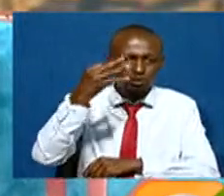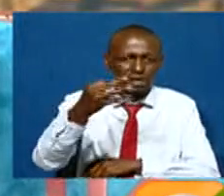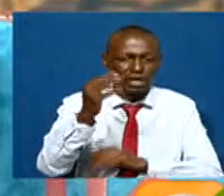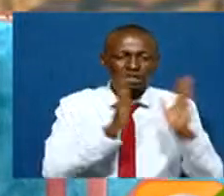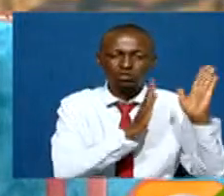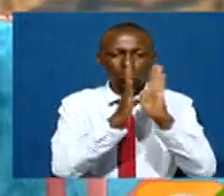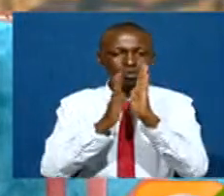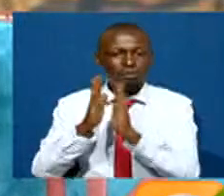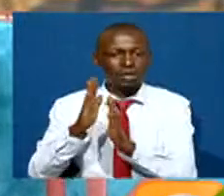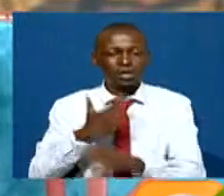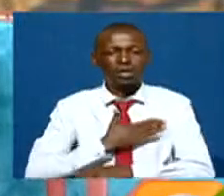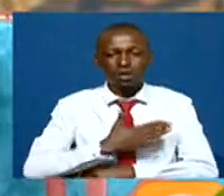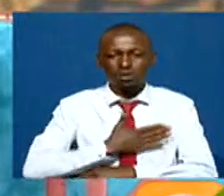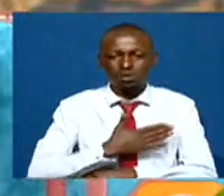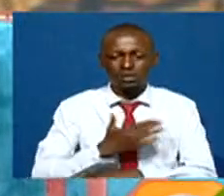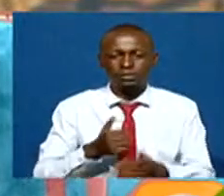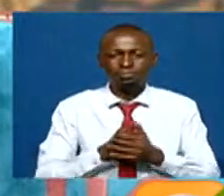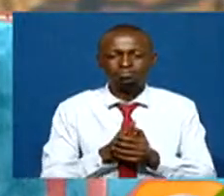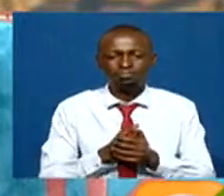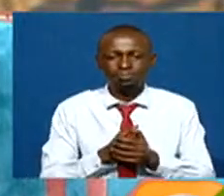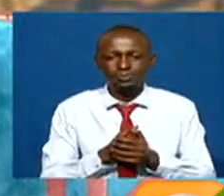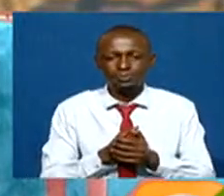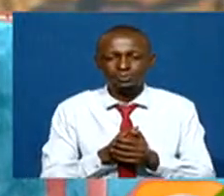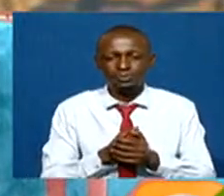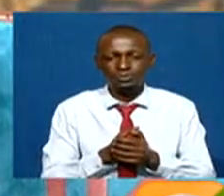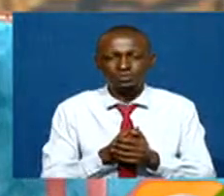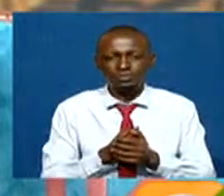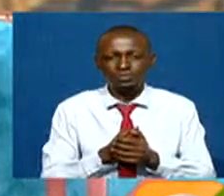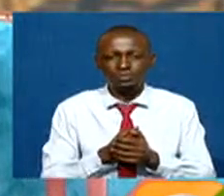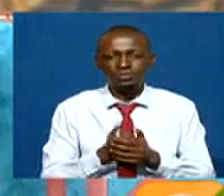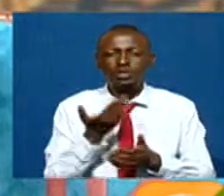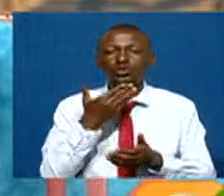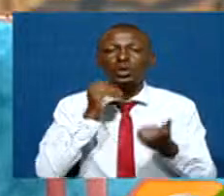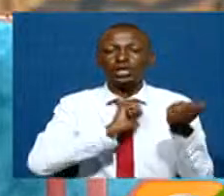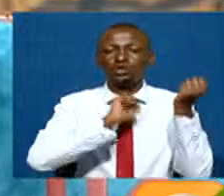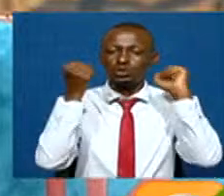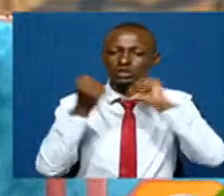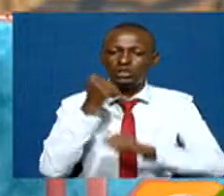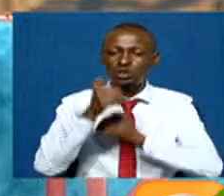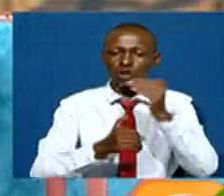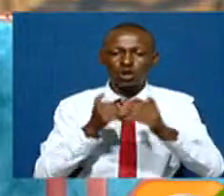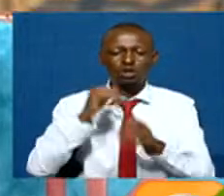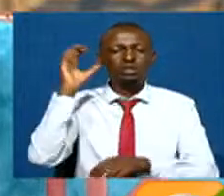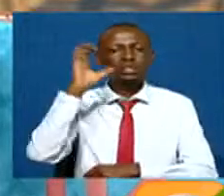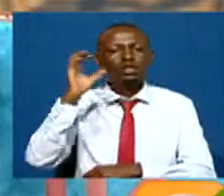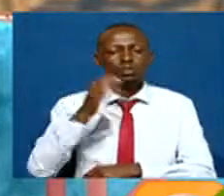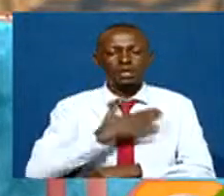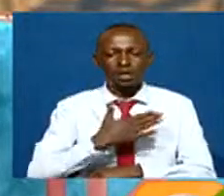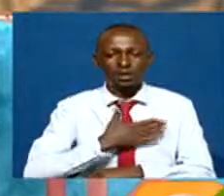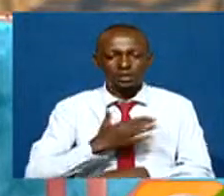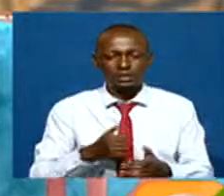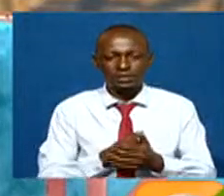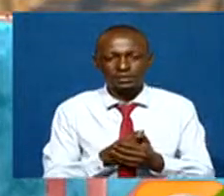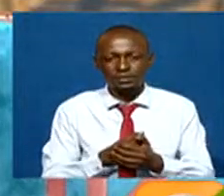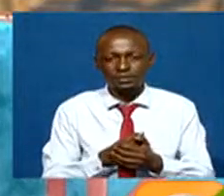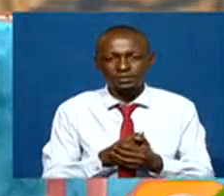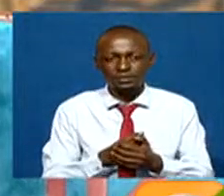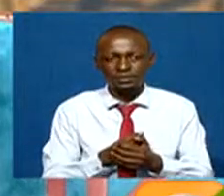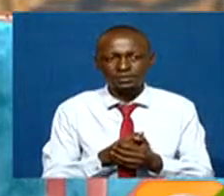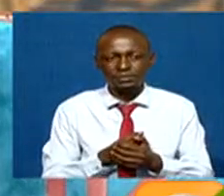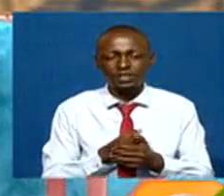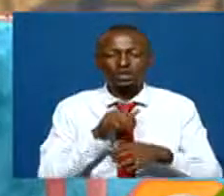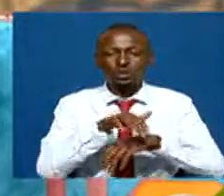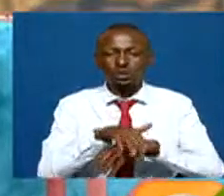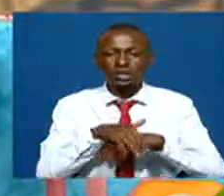that we have a roadmap where we want to transition all our customers to smart meters. And the smart